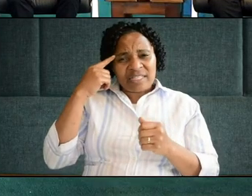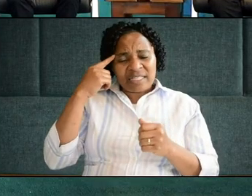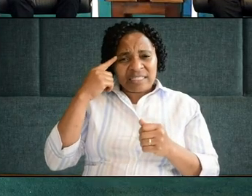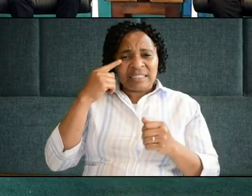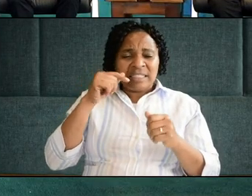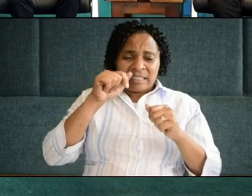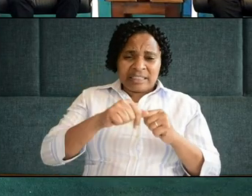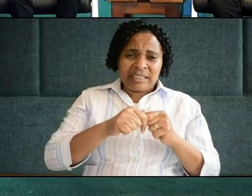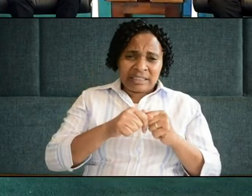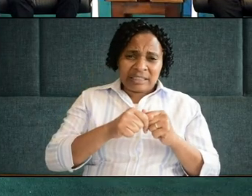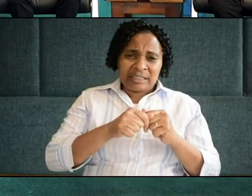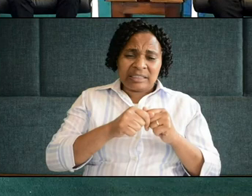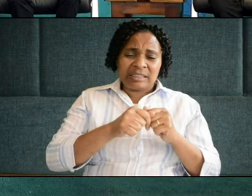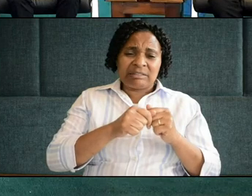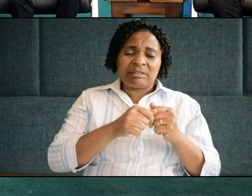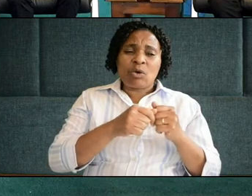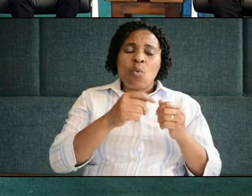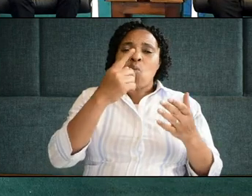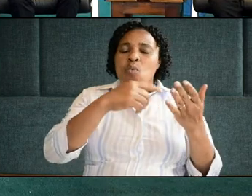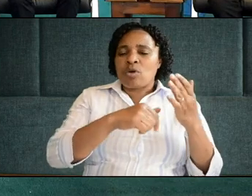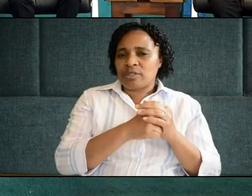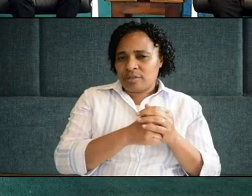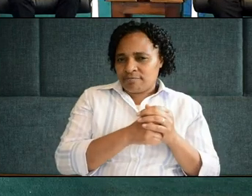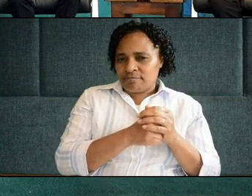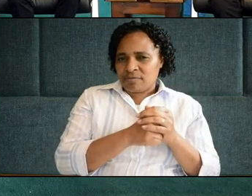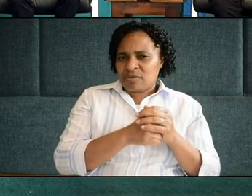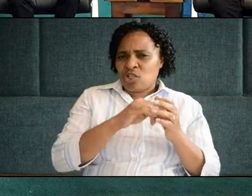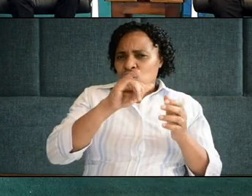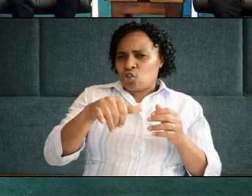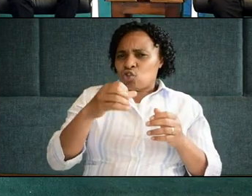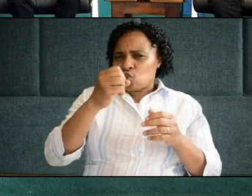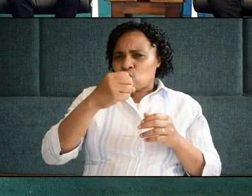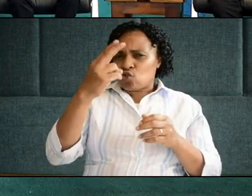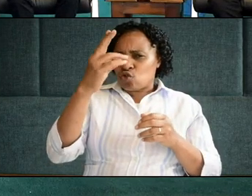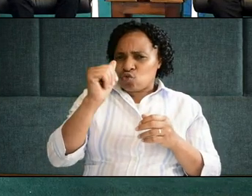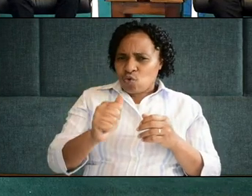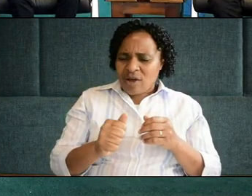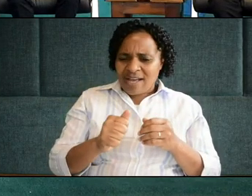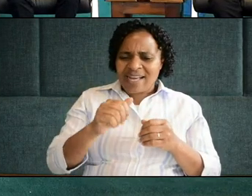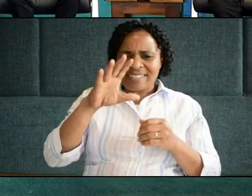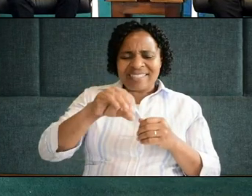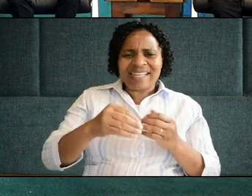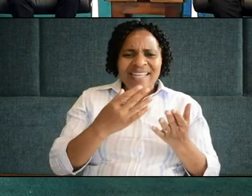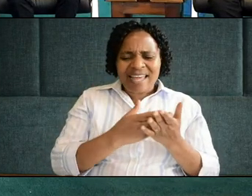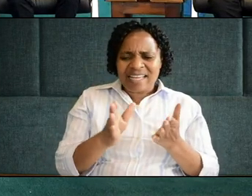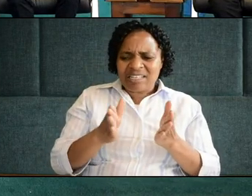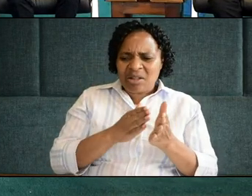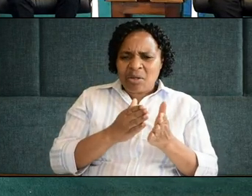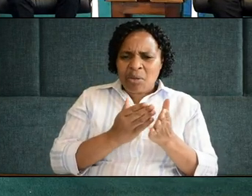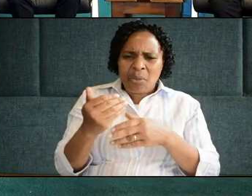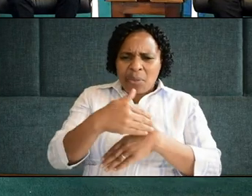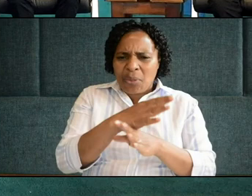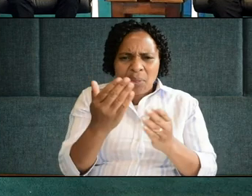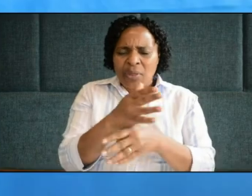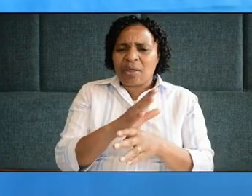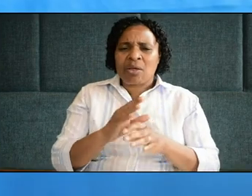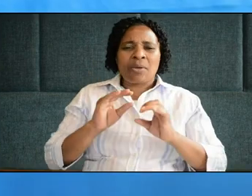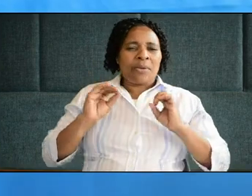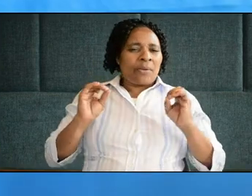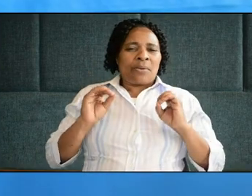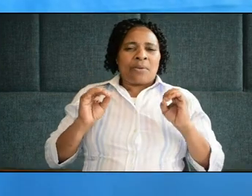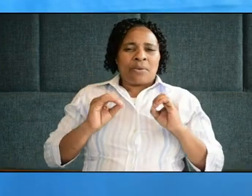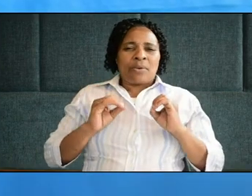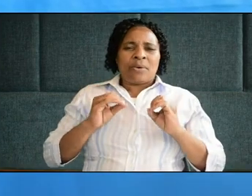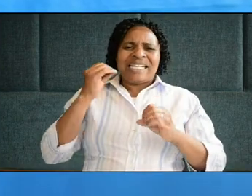highlight of that particular excerpt is that Joshua did not take any shortcuts. He did what